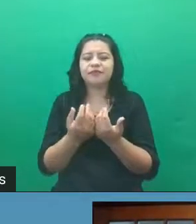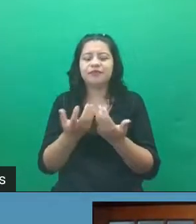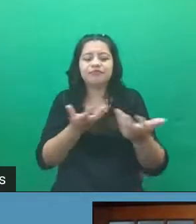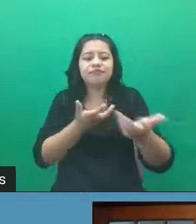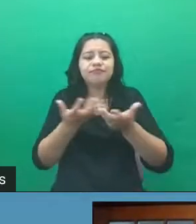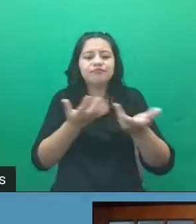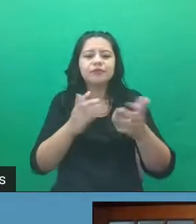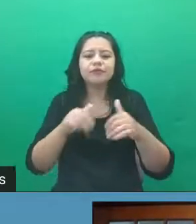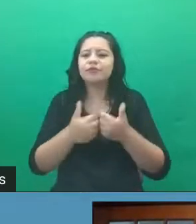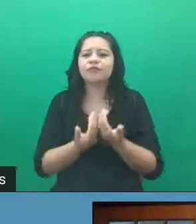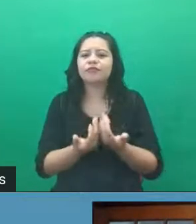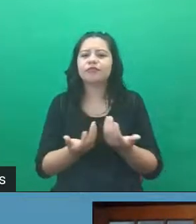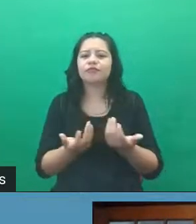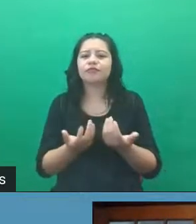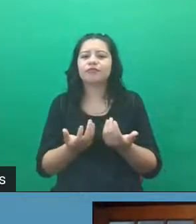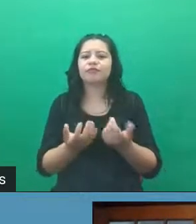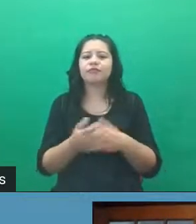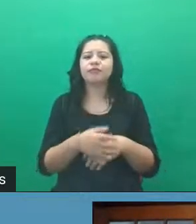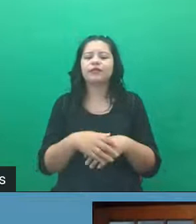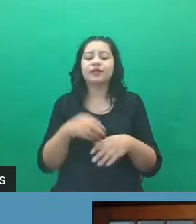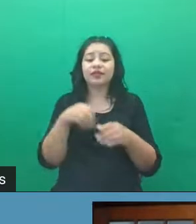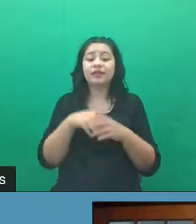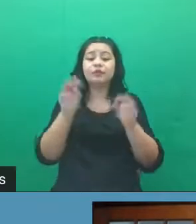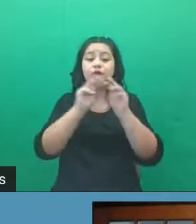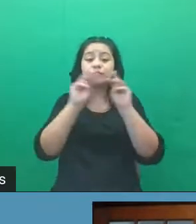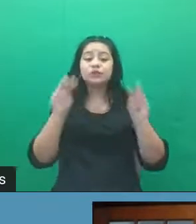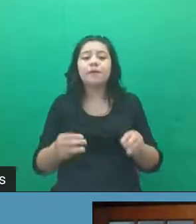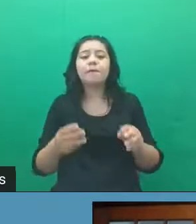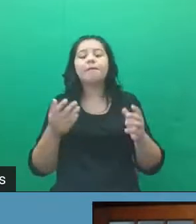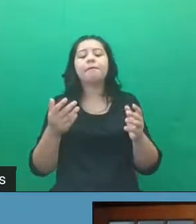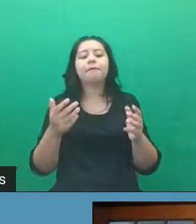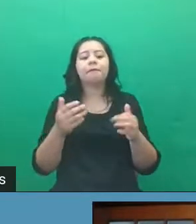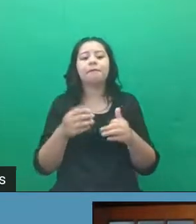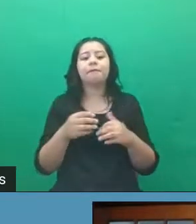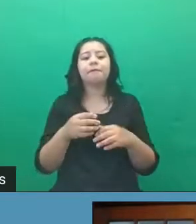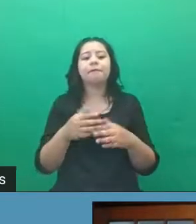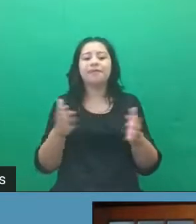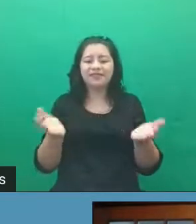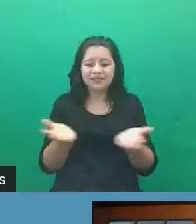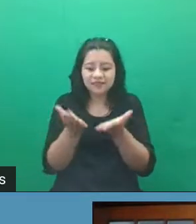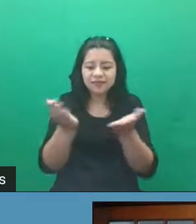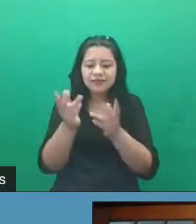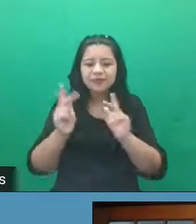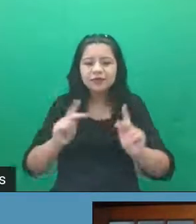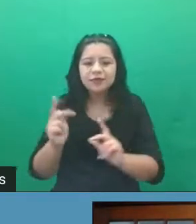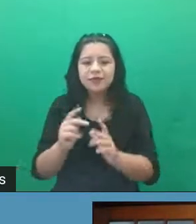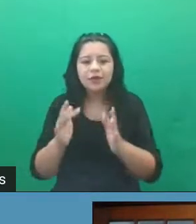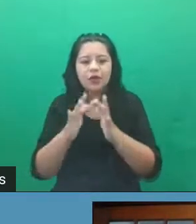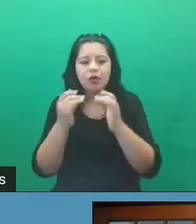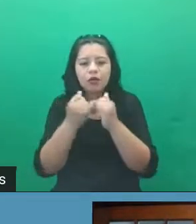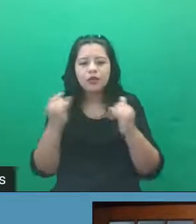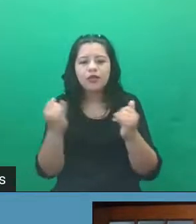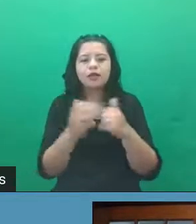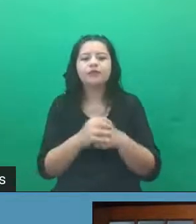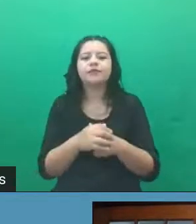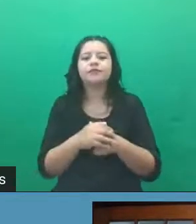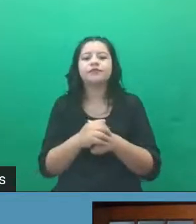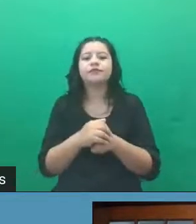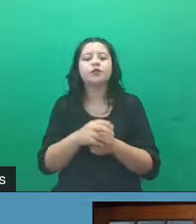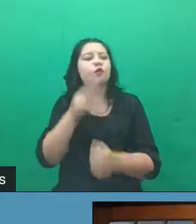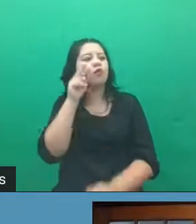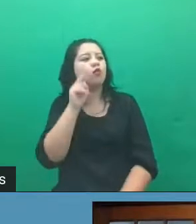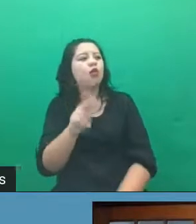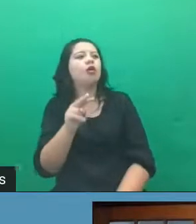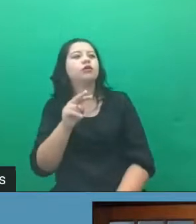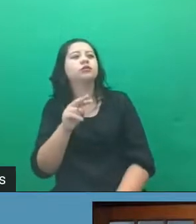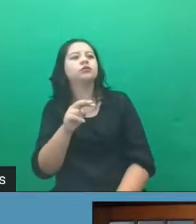interaction somehow via, like in the Museum Learning Hub, we're encouraging folks to be part of the online community to, watch these